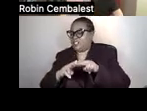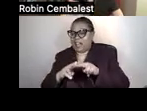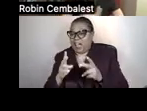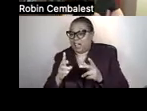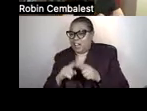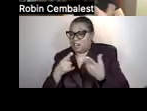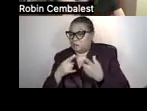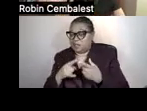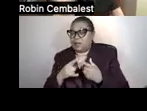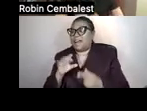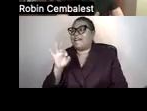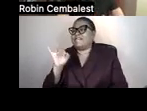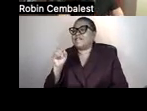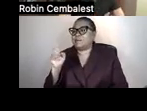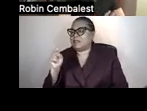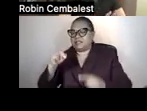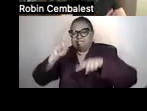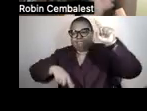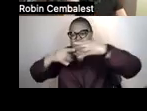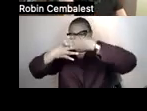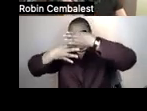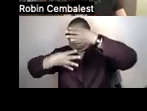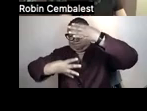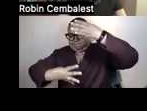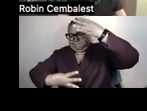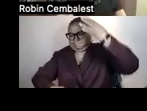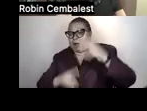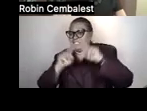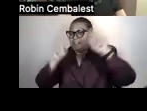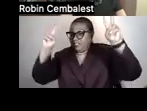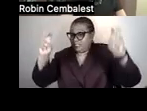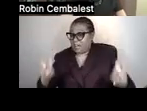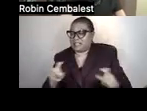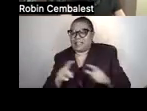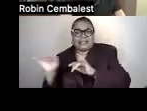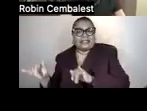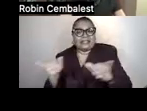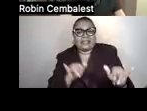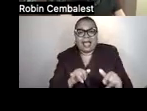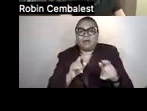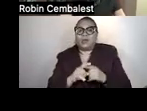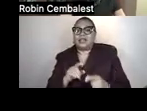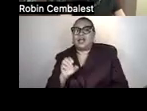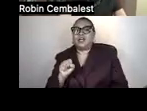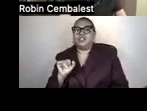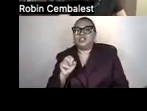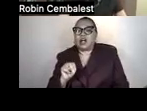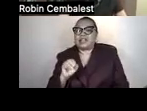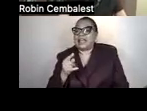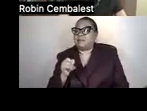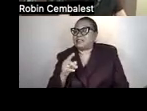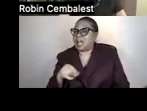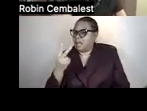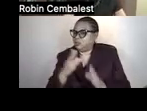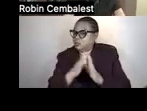say, feminism, there would be all different posts on all different subjects, right? And the same thing over here with Sonia Guignan-Saka, who has